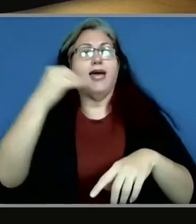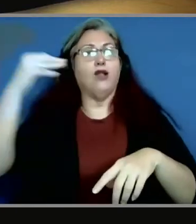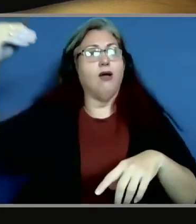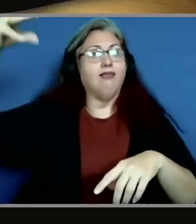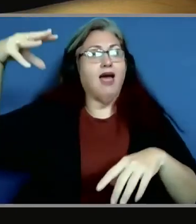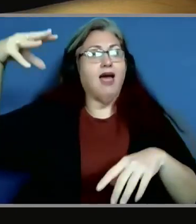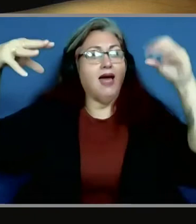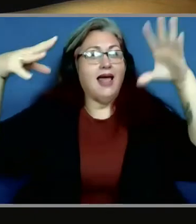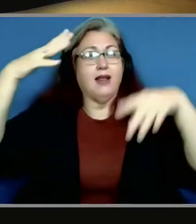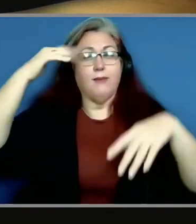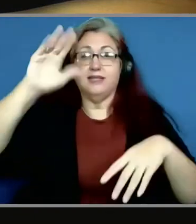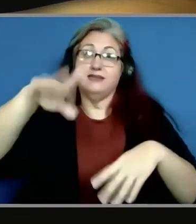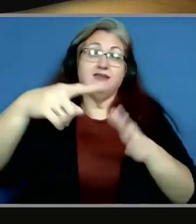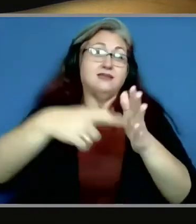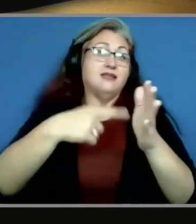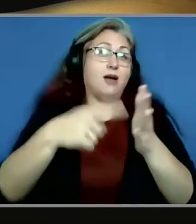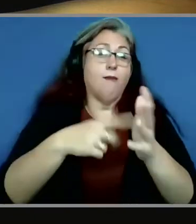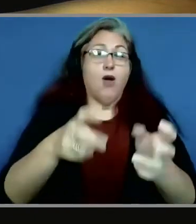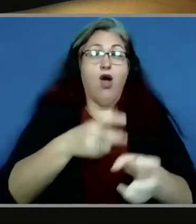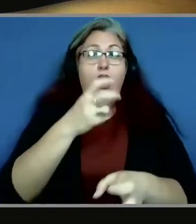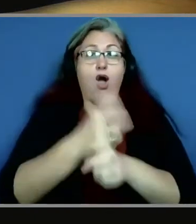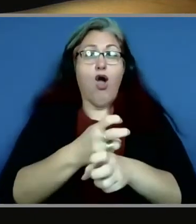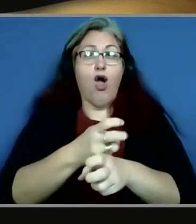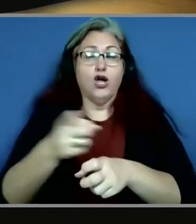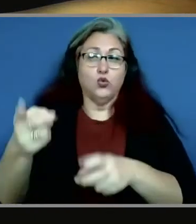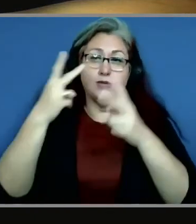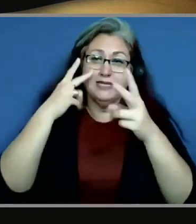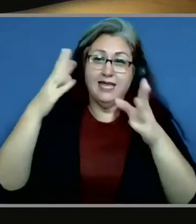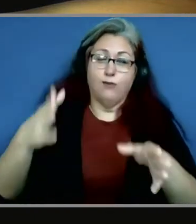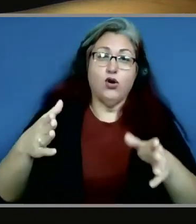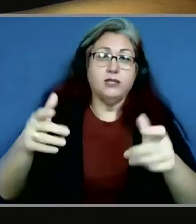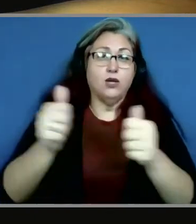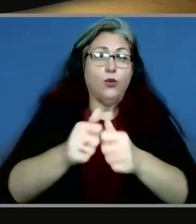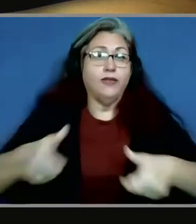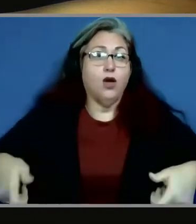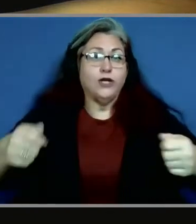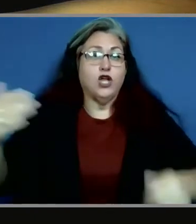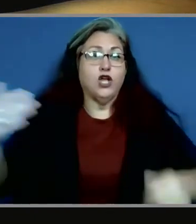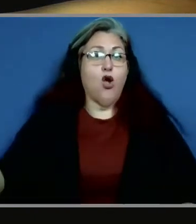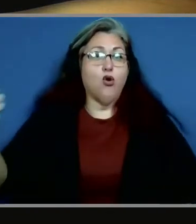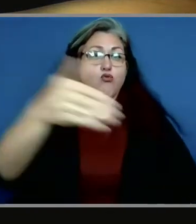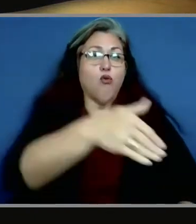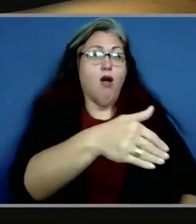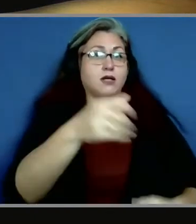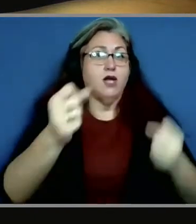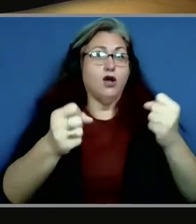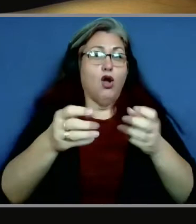it's so hard sometimes when you see a person on a wheelchair crossing a crosswalk.